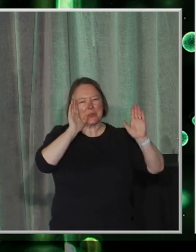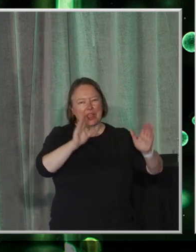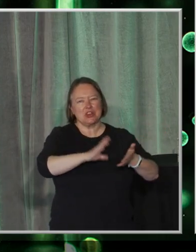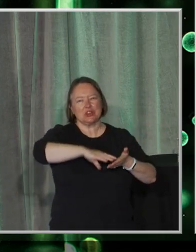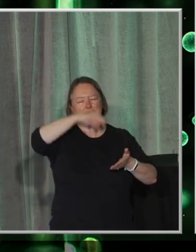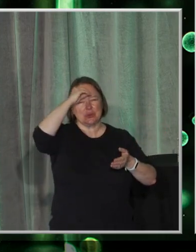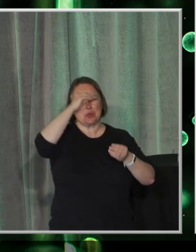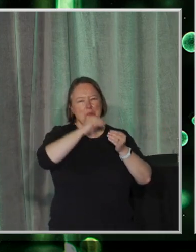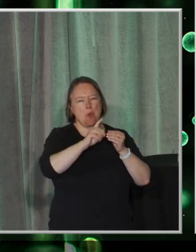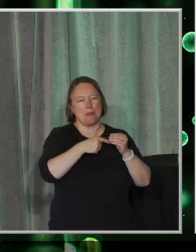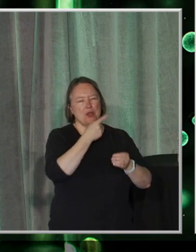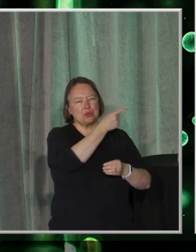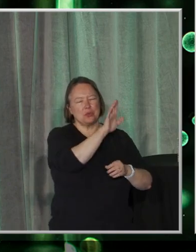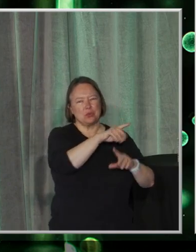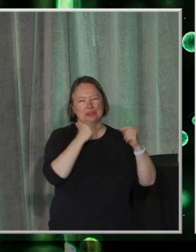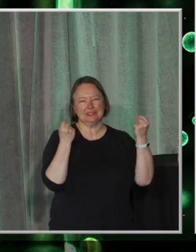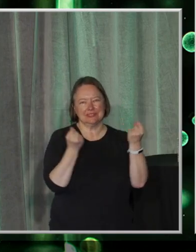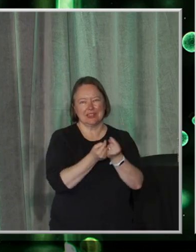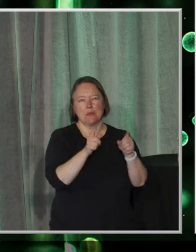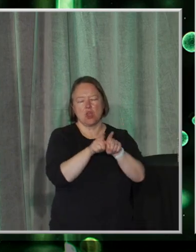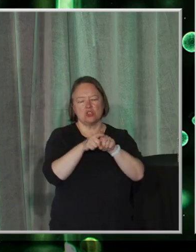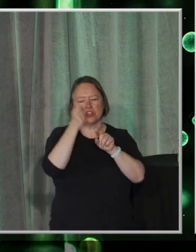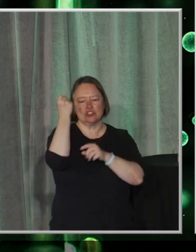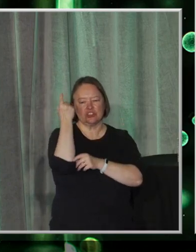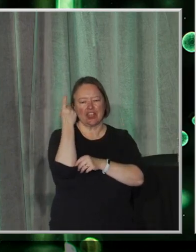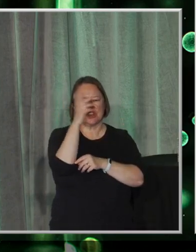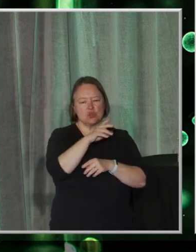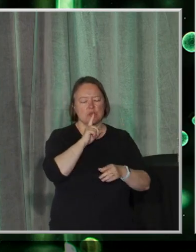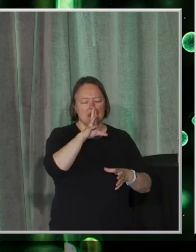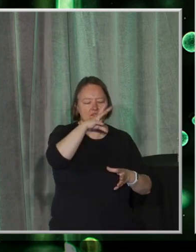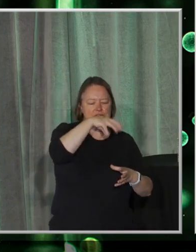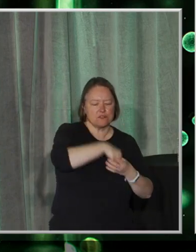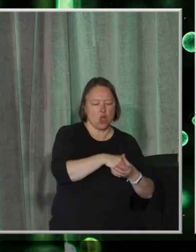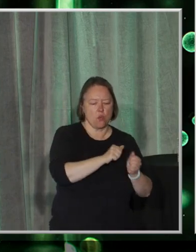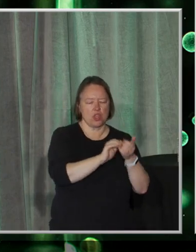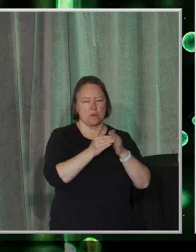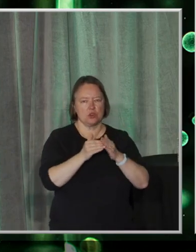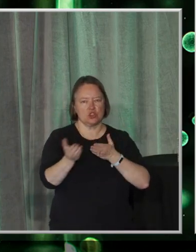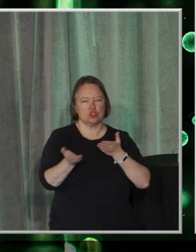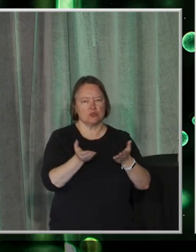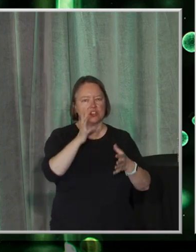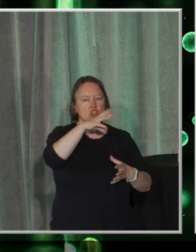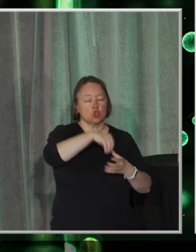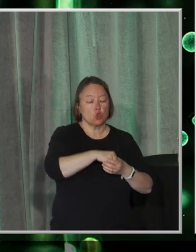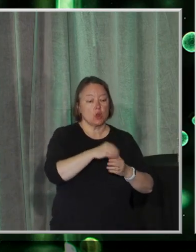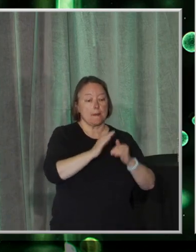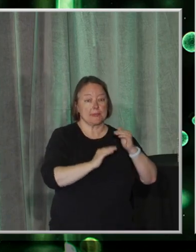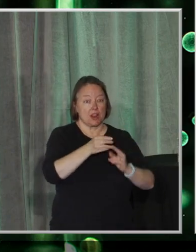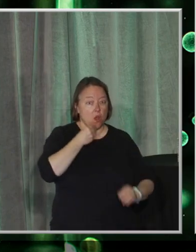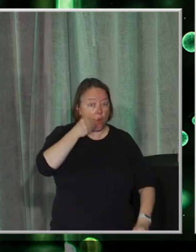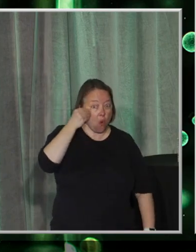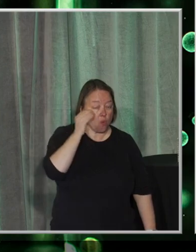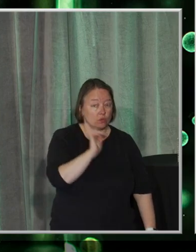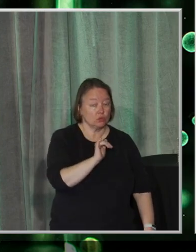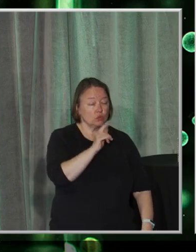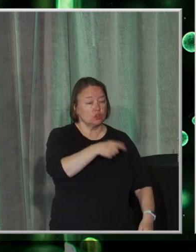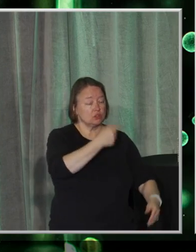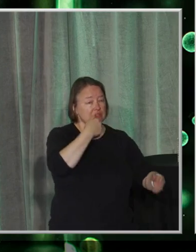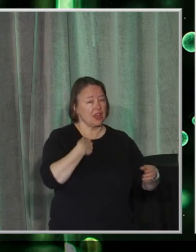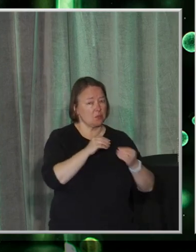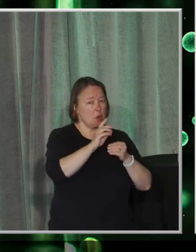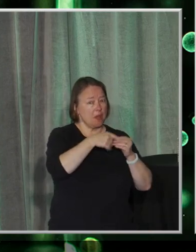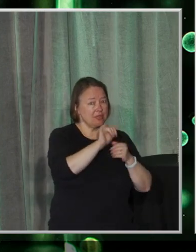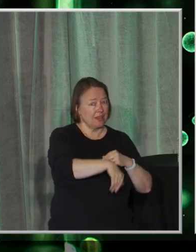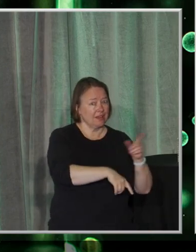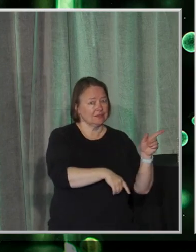learn more about you and your team, also understanding that you're deeply involved in community service, including building homes. Can you tell us a little bit more about